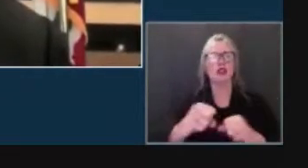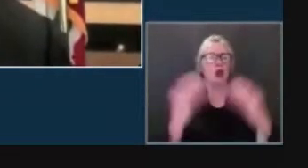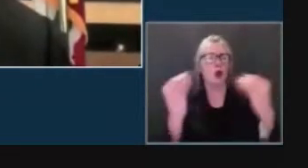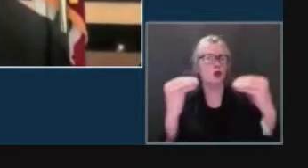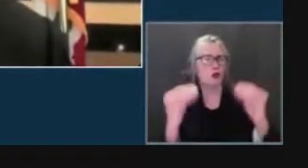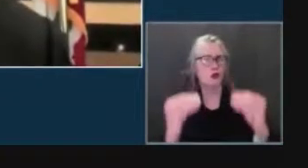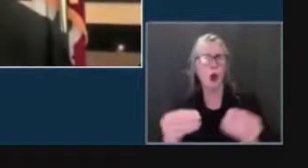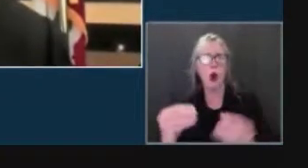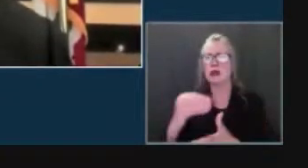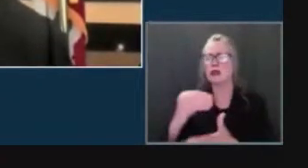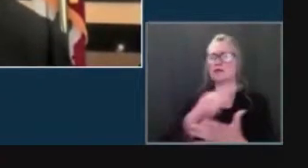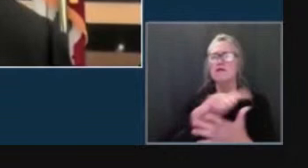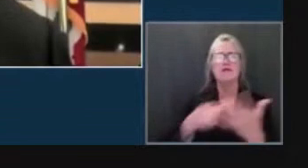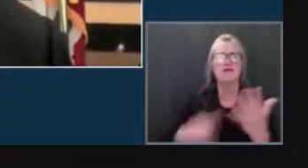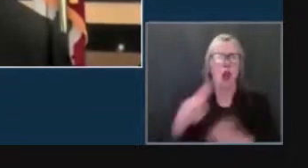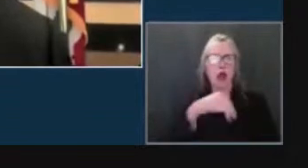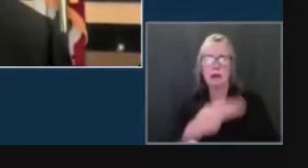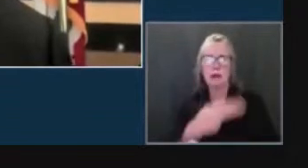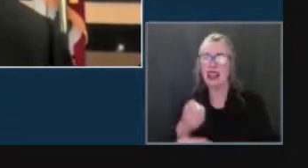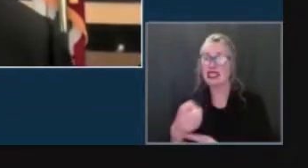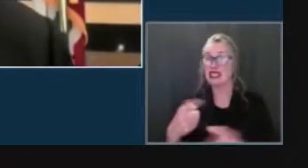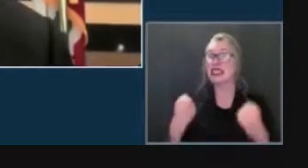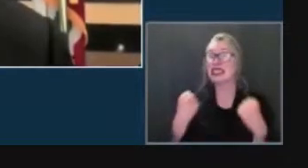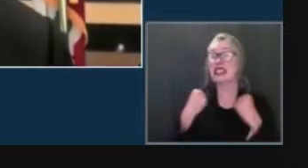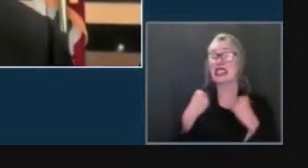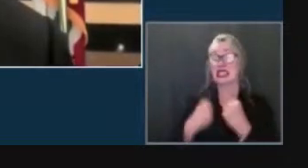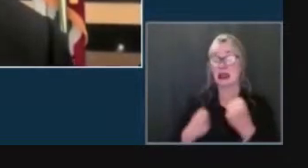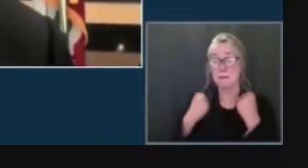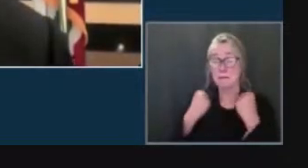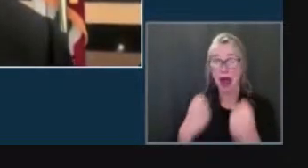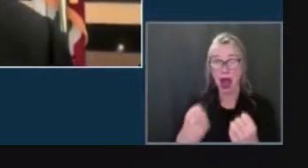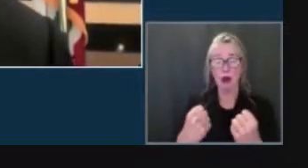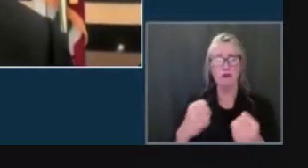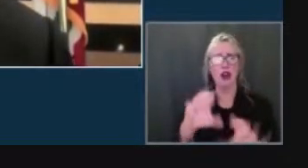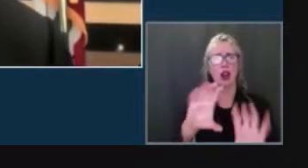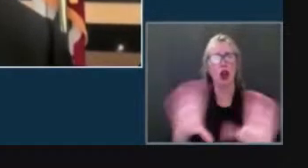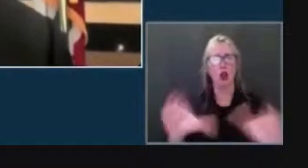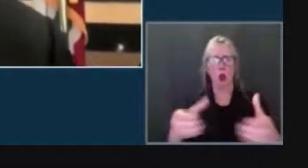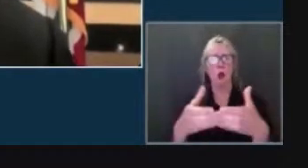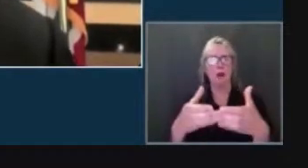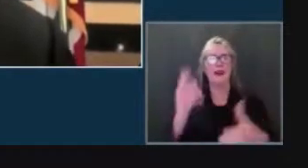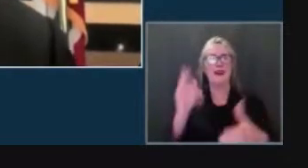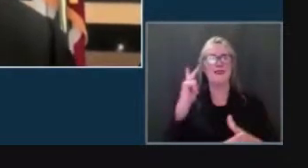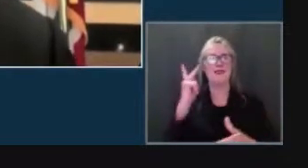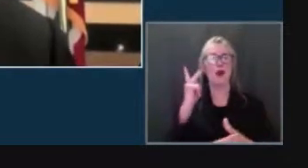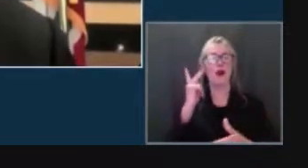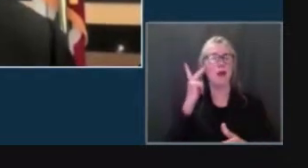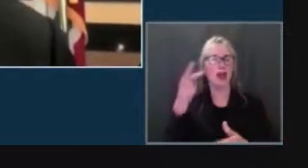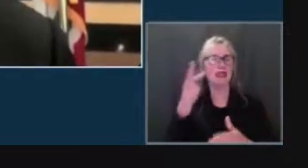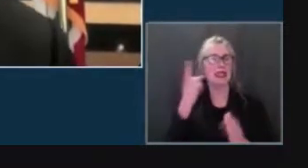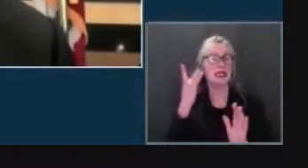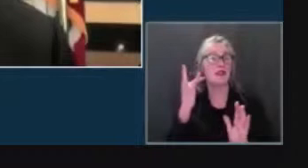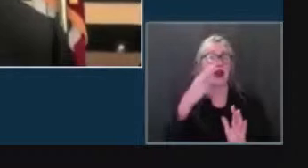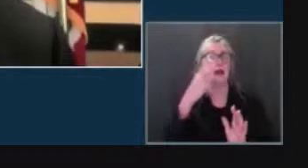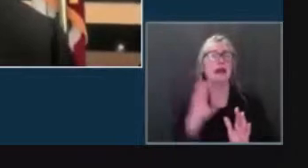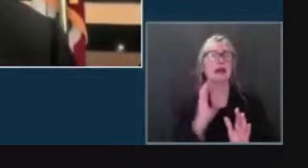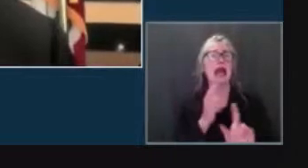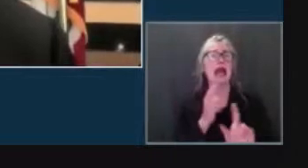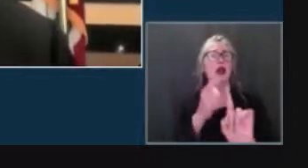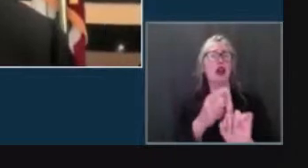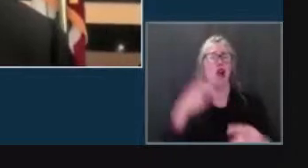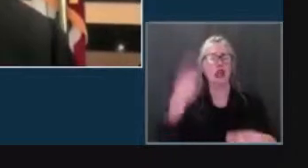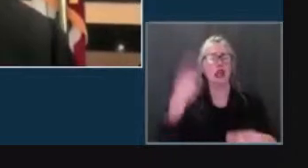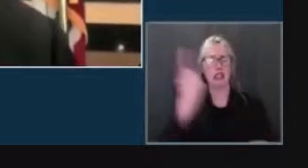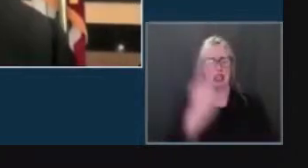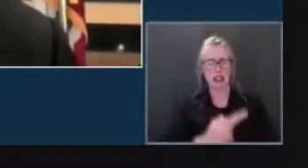The state building trades is a powerful, unparalleled force in California politics because our cause is just, the plight of our